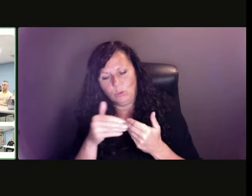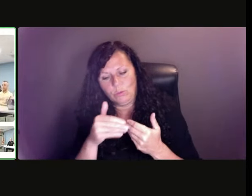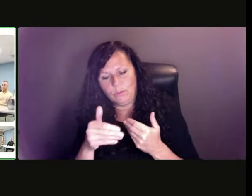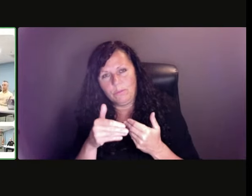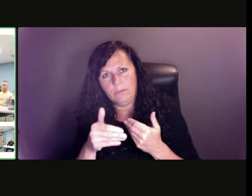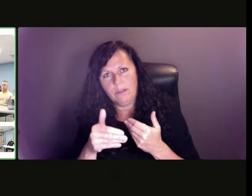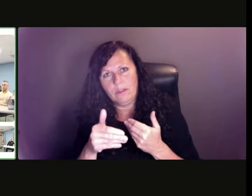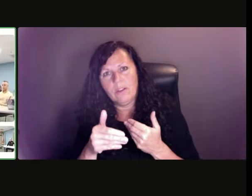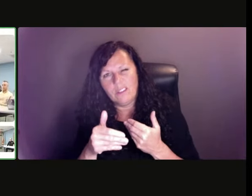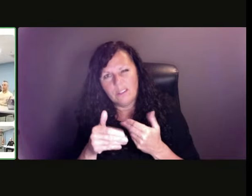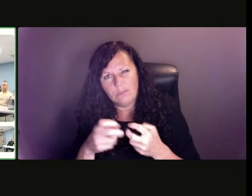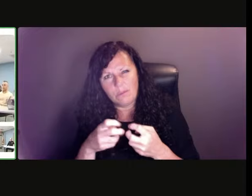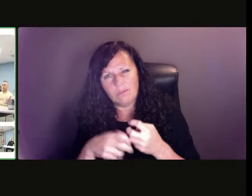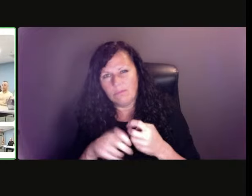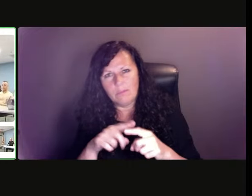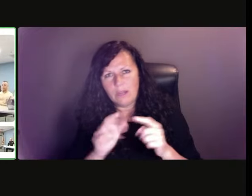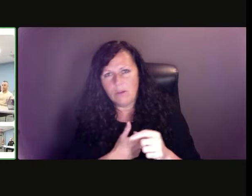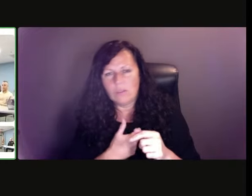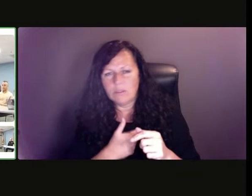problem.